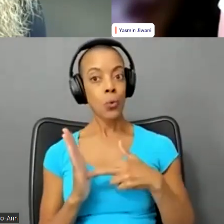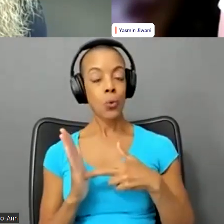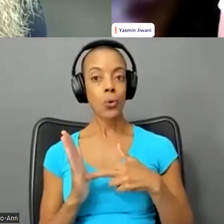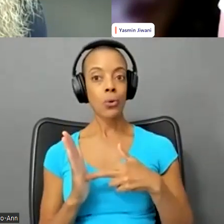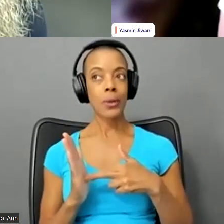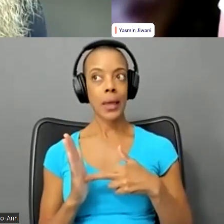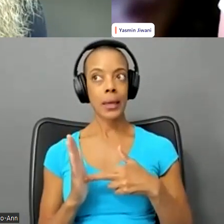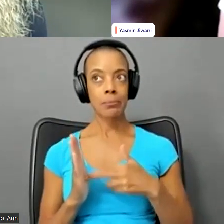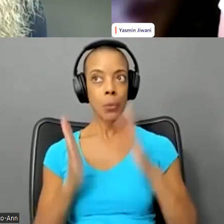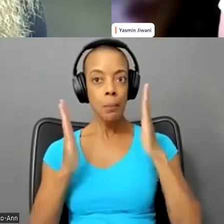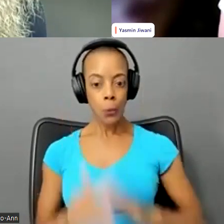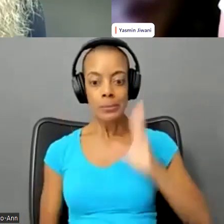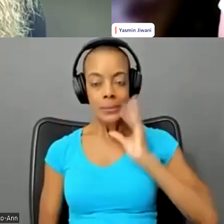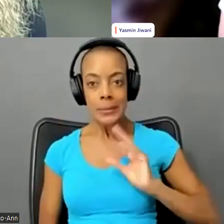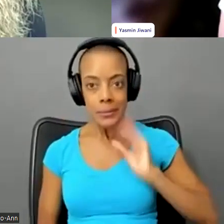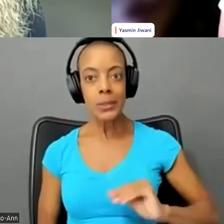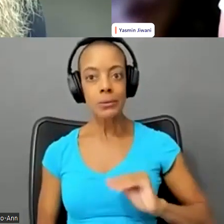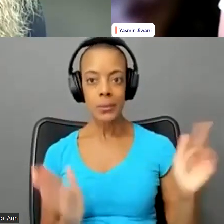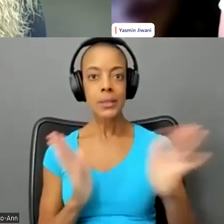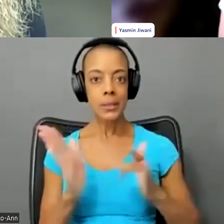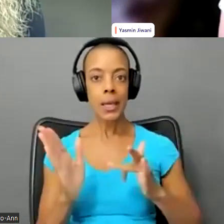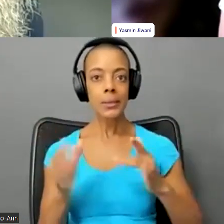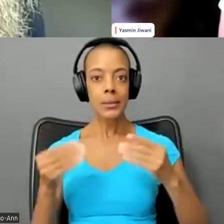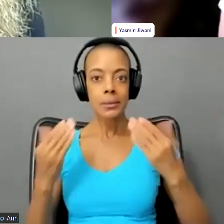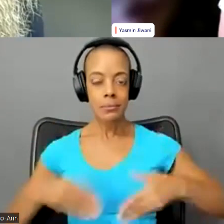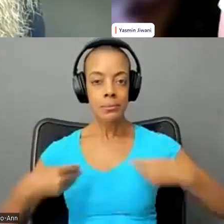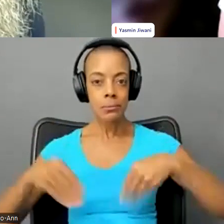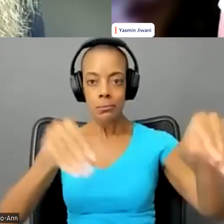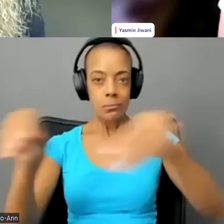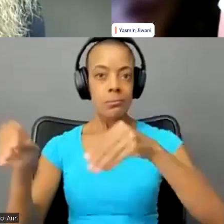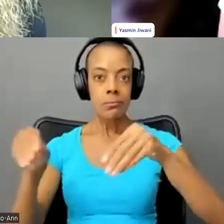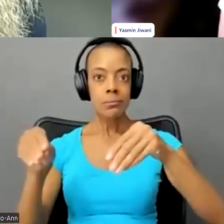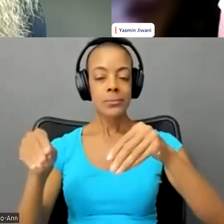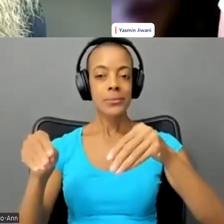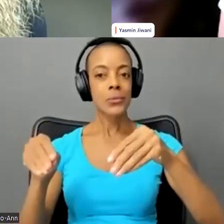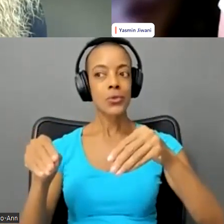who speaks a lot for other folks that might not feel they have their voice yet.